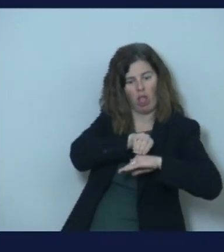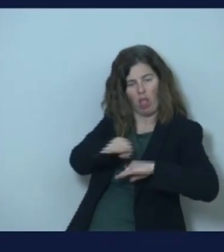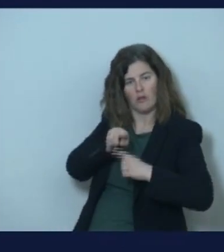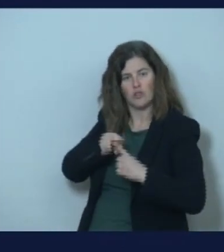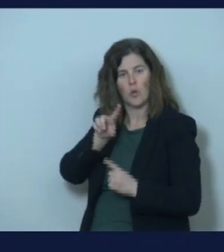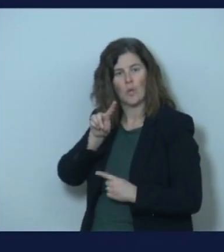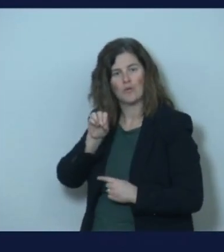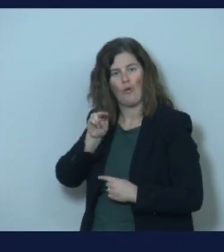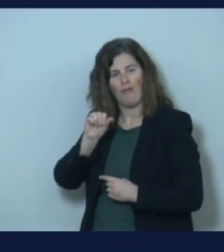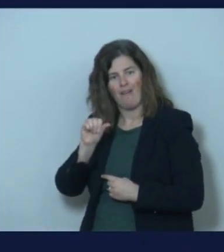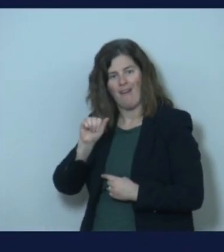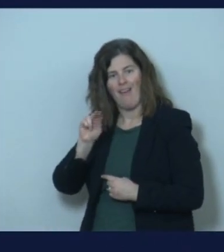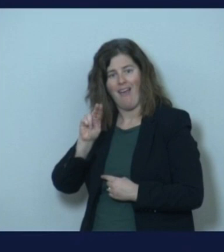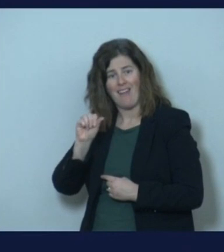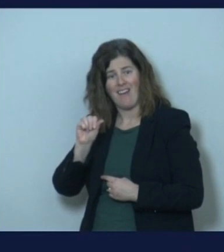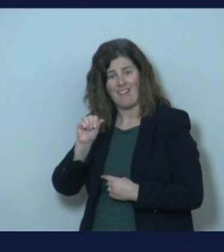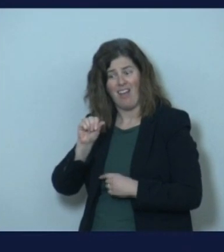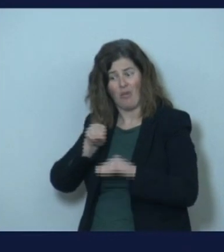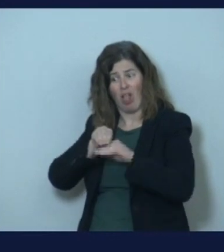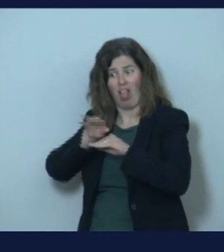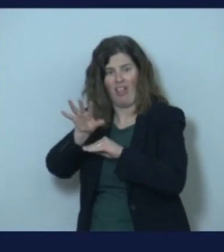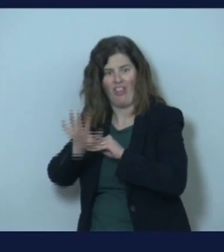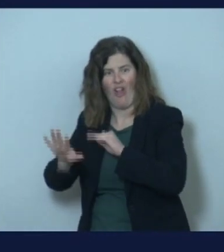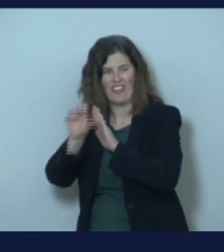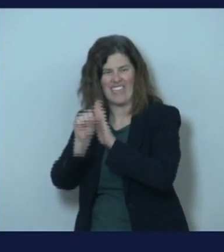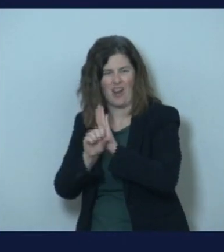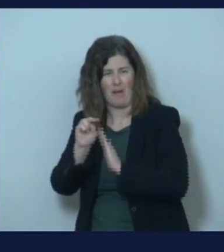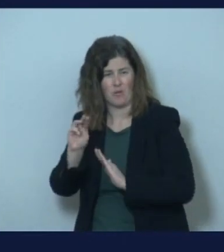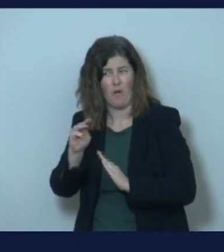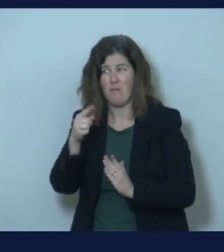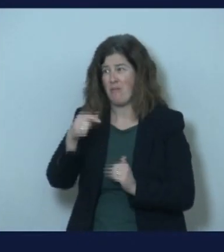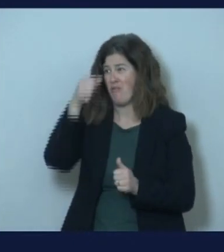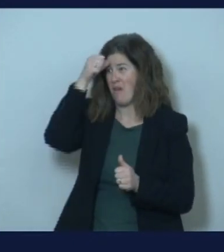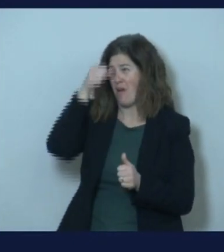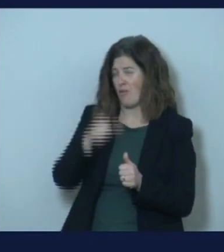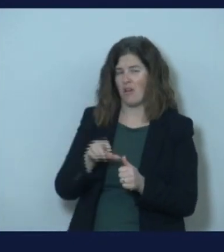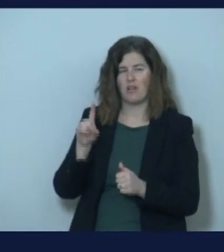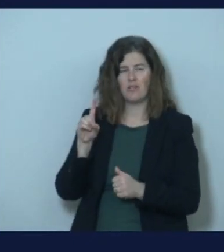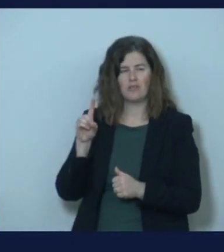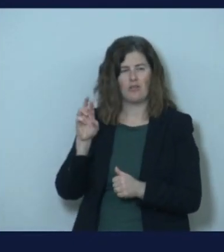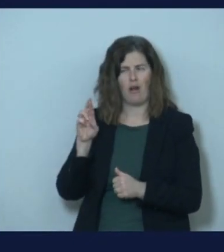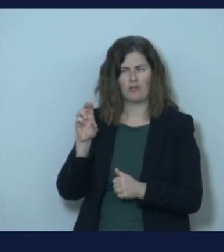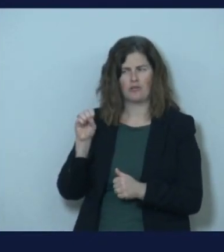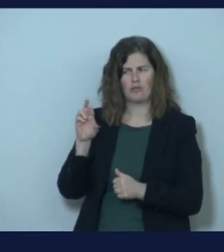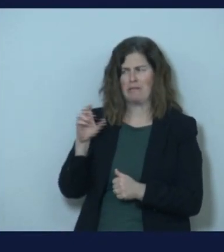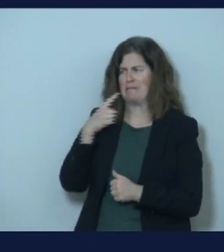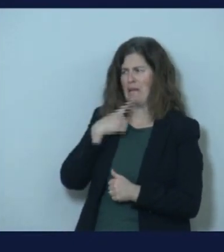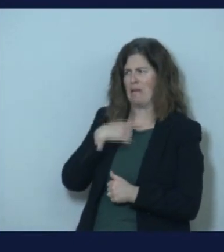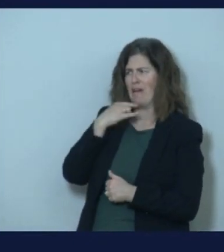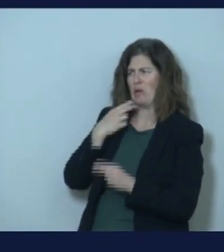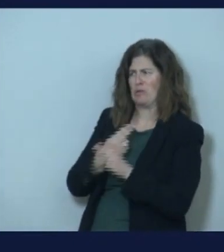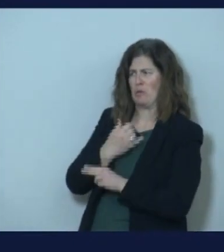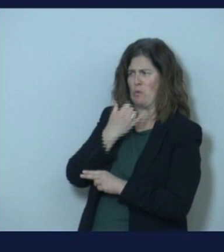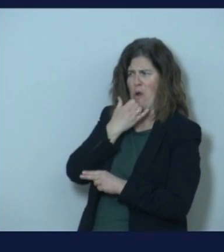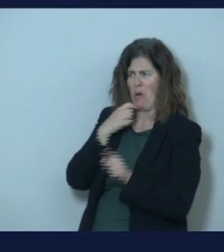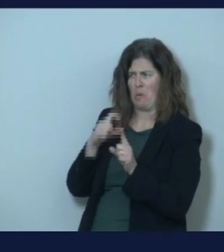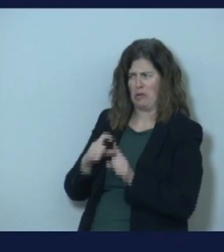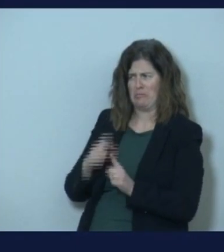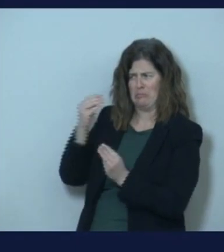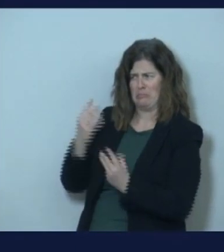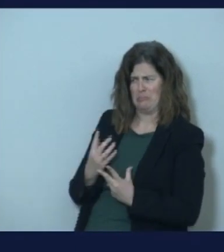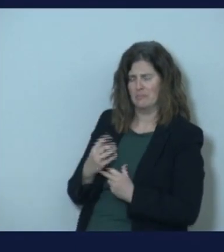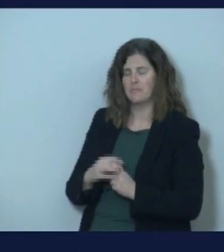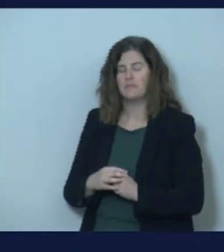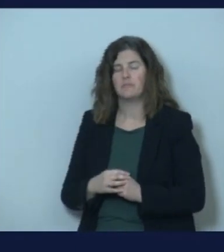and therefore the entire state of New Mexico. So you might remember, and Dr. Scrace will correct me if I use the wrong language related to